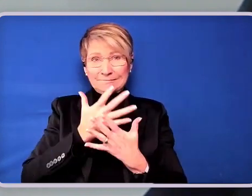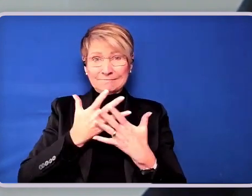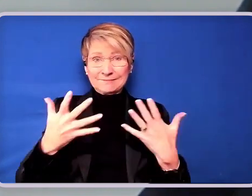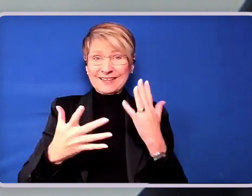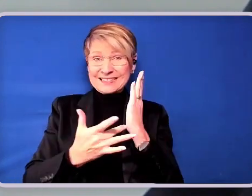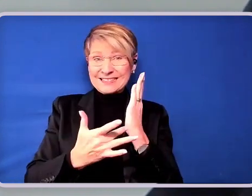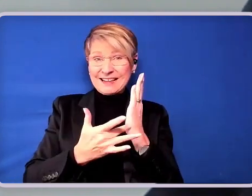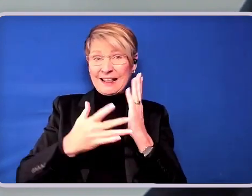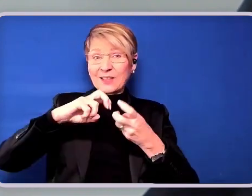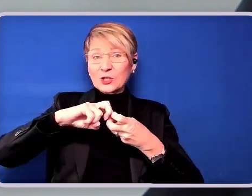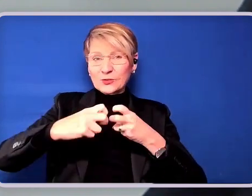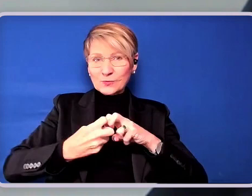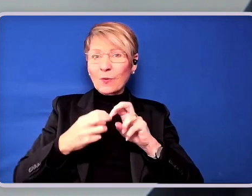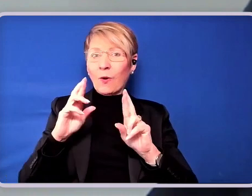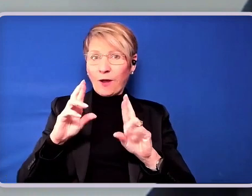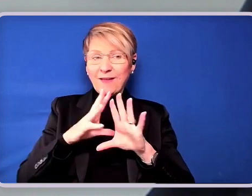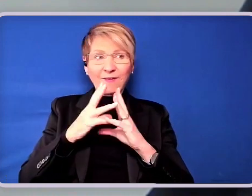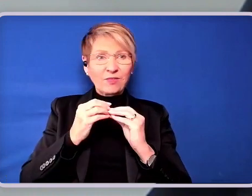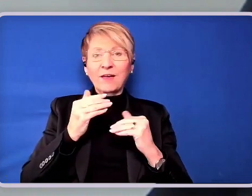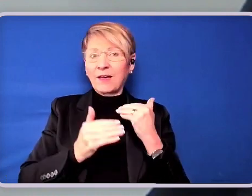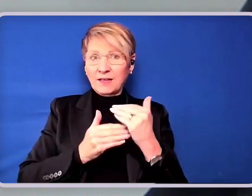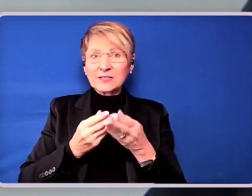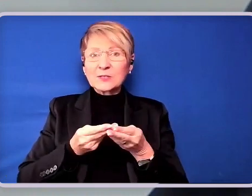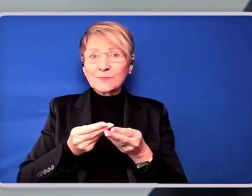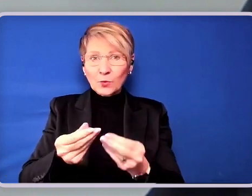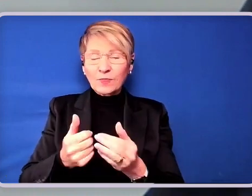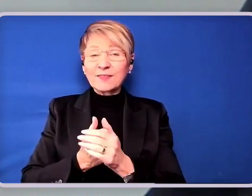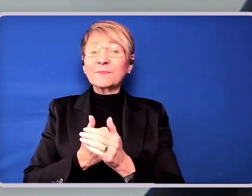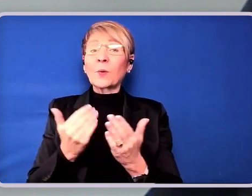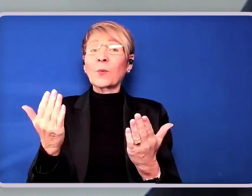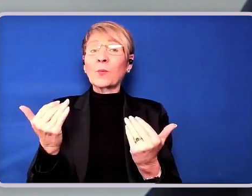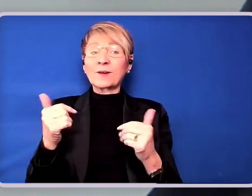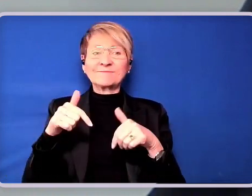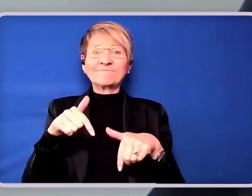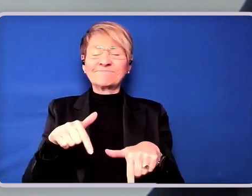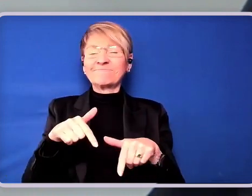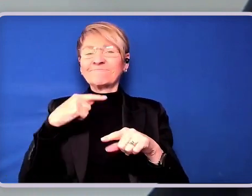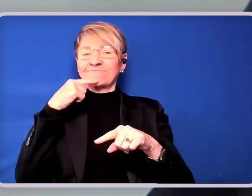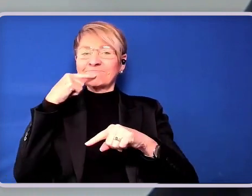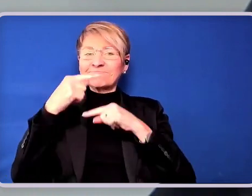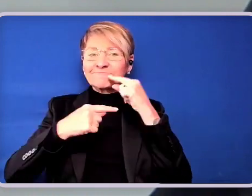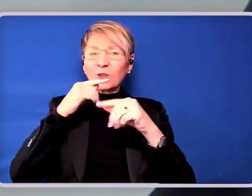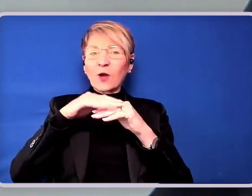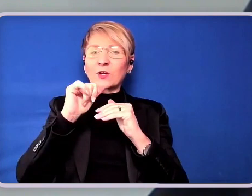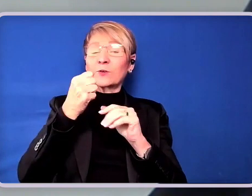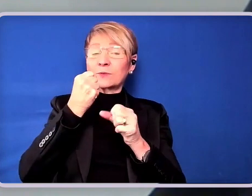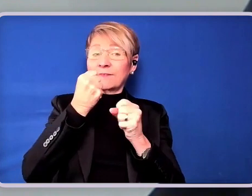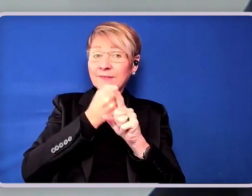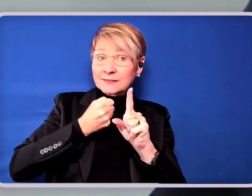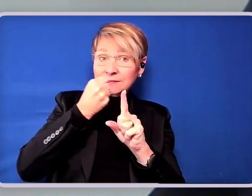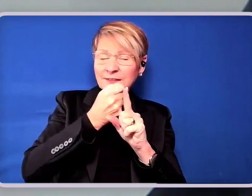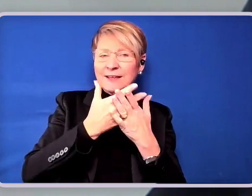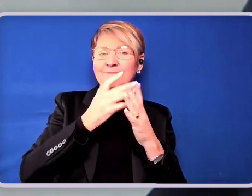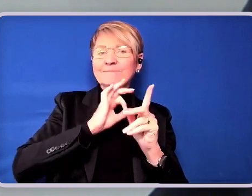on. Welcome to Advance Your Advocacy Practice. My name is Melissa Hale, and I'm the manager of the Disability Advocacy